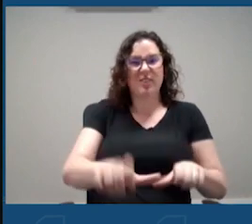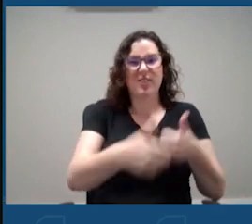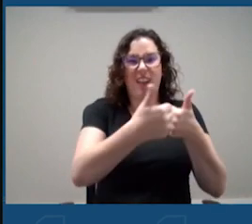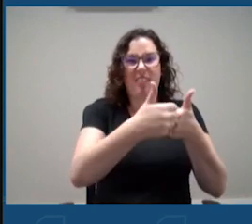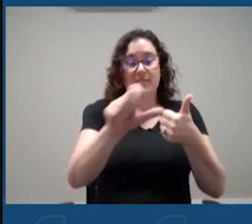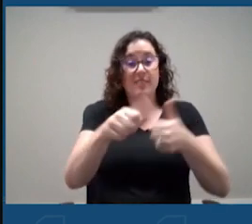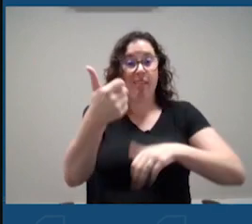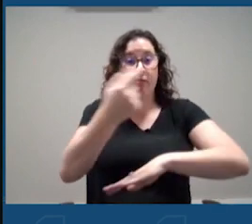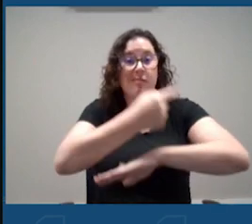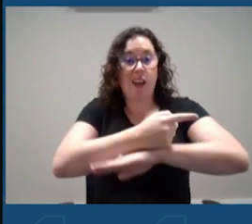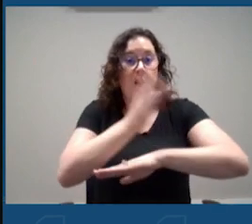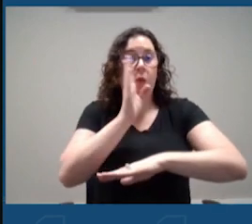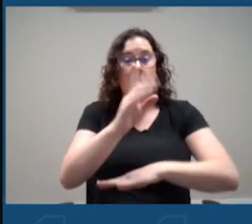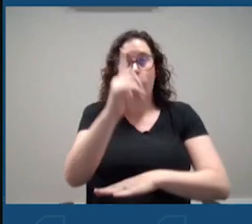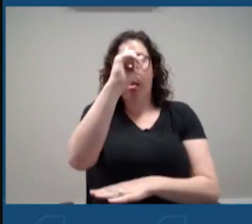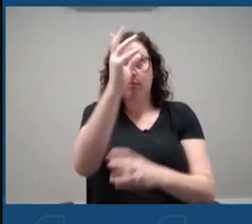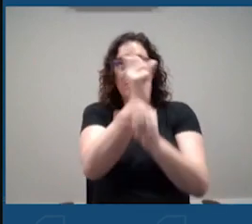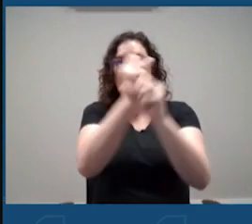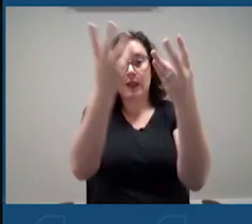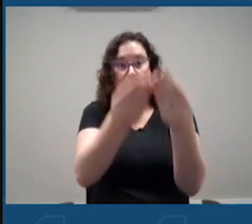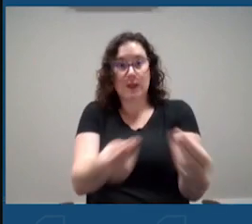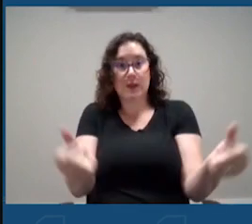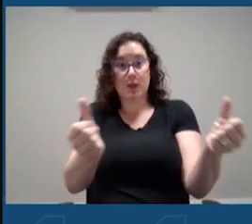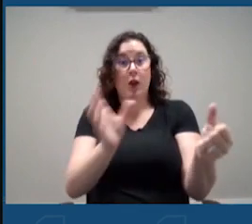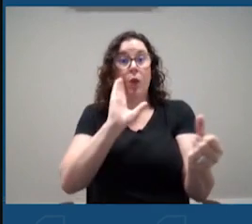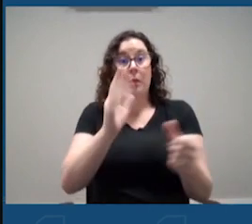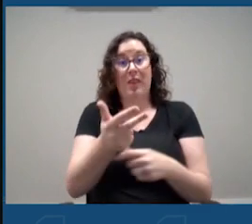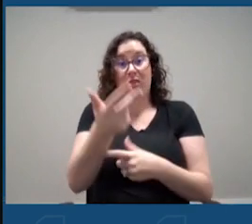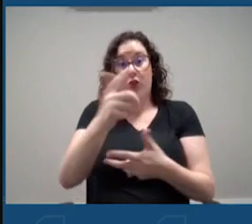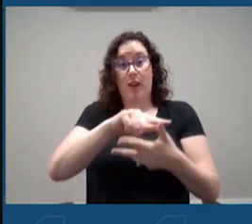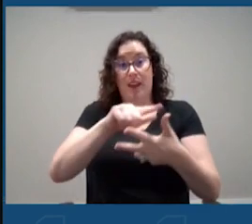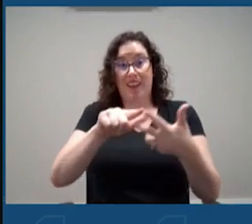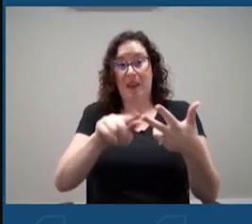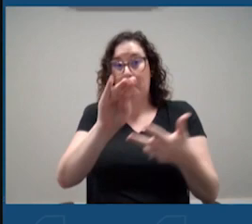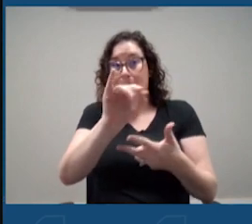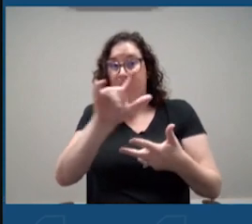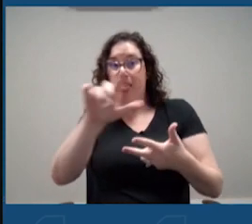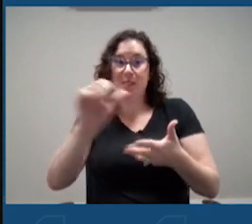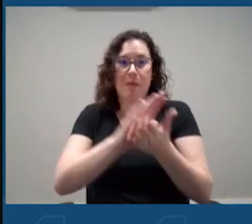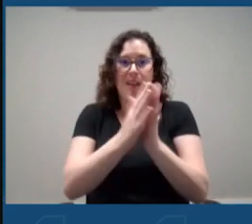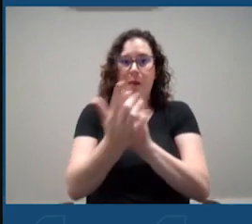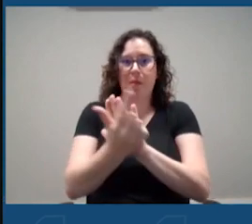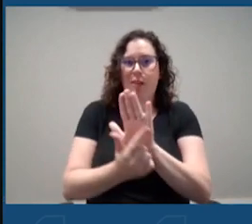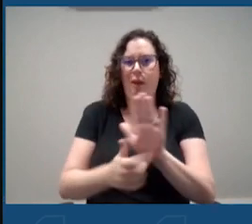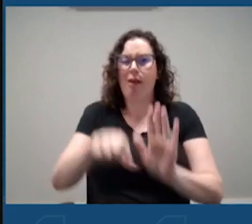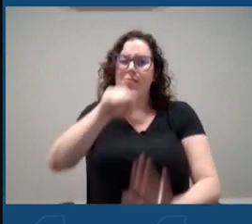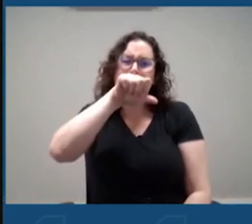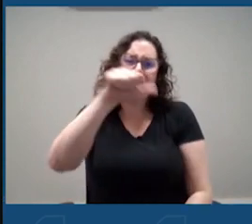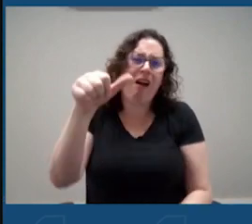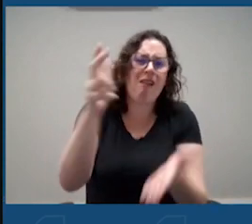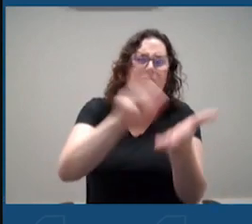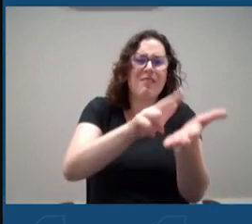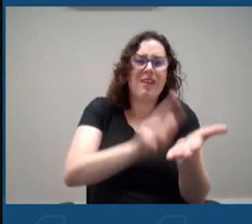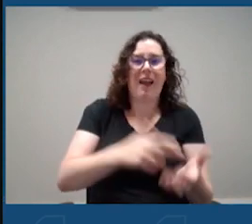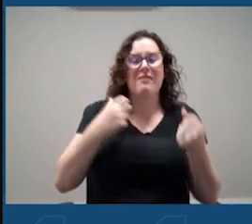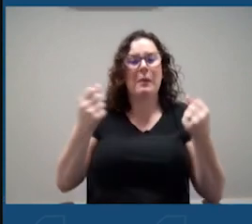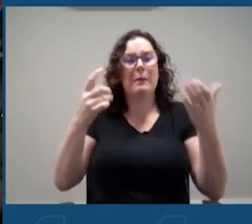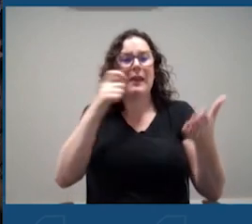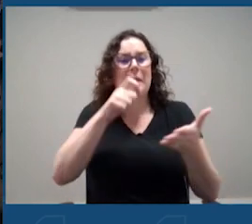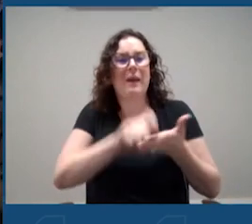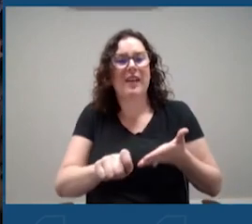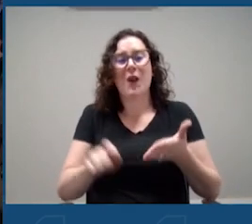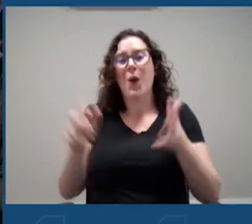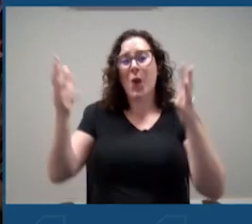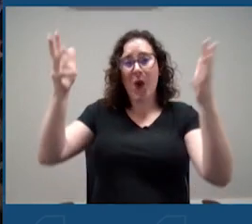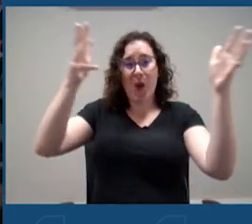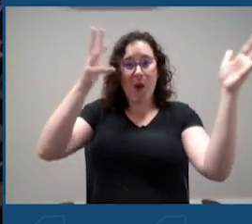And so today we're going to be signing 3 bills into law. I love bill signings. I have a lot of pens. And we're going to...